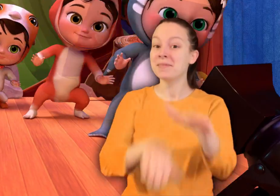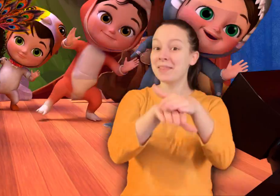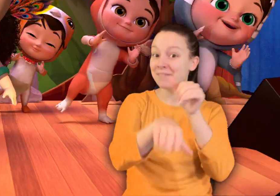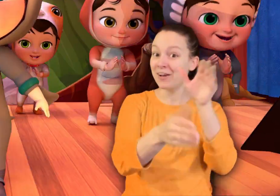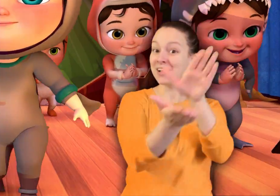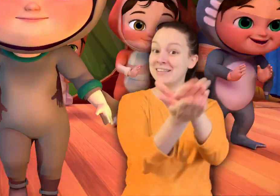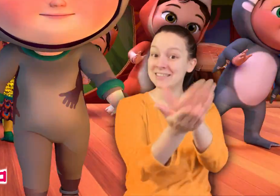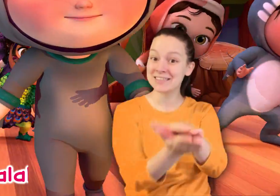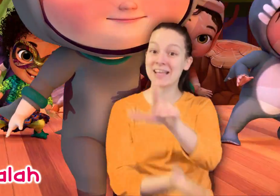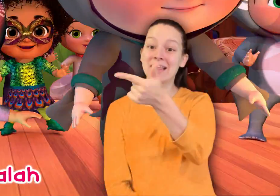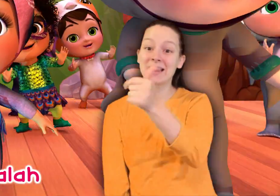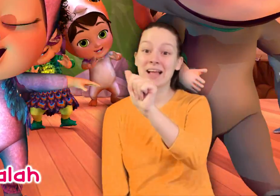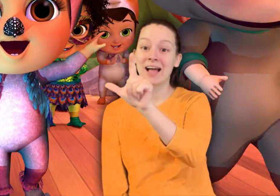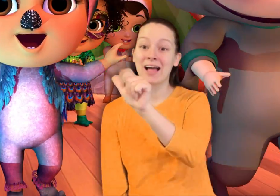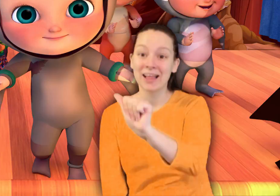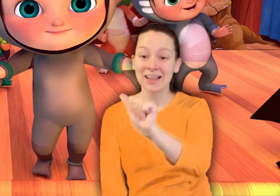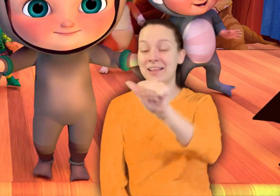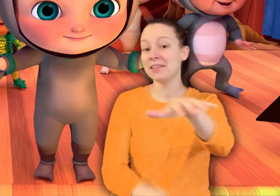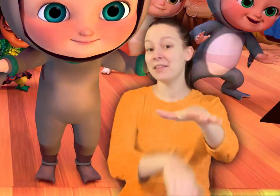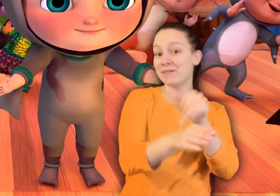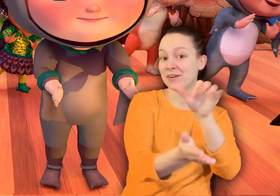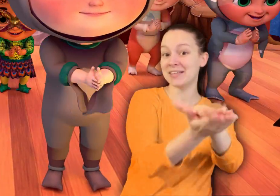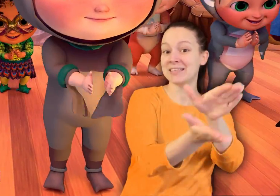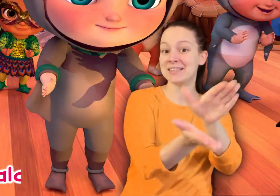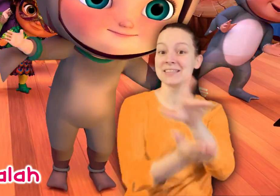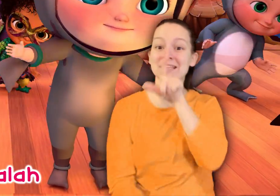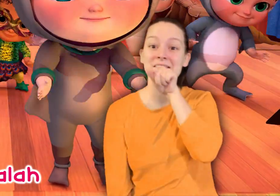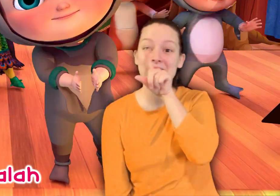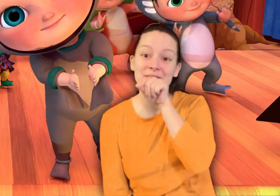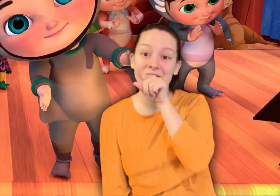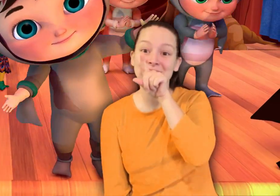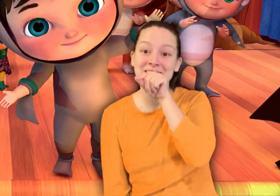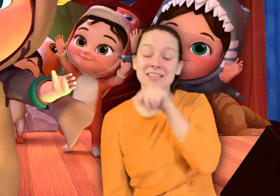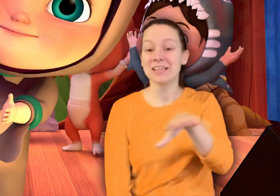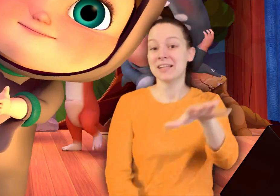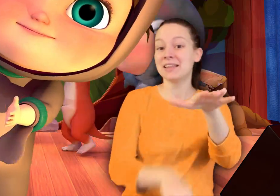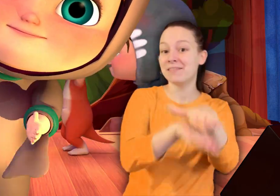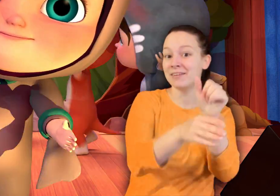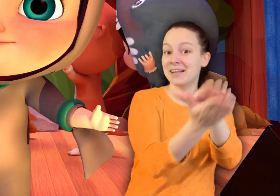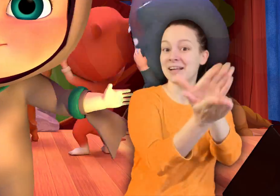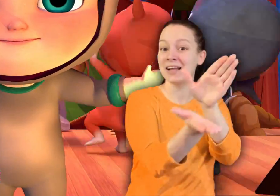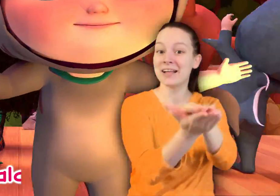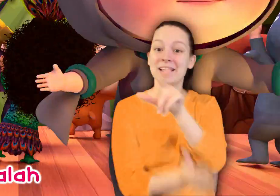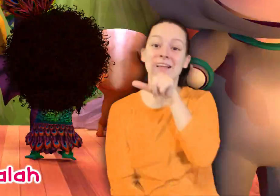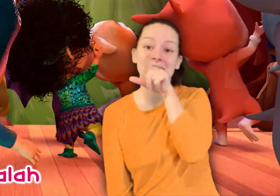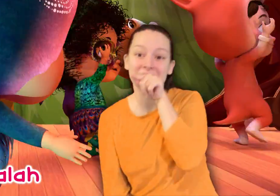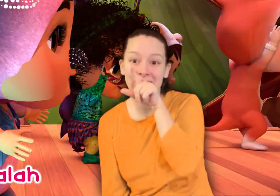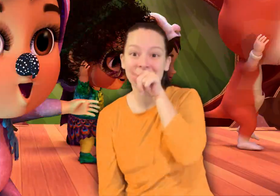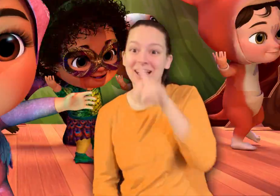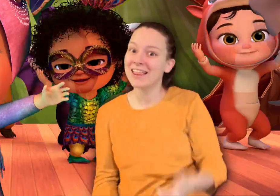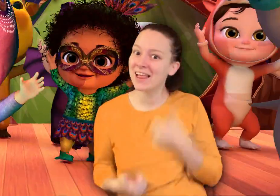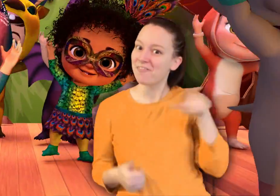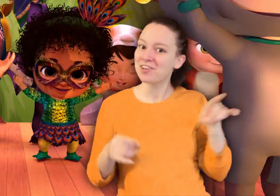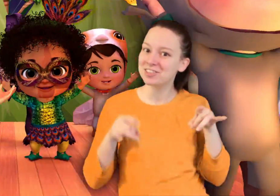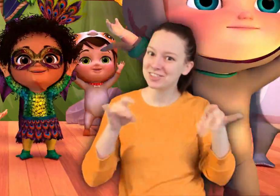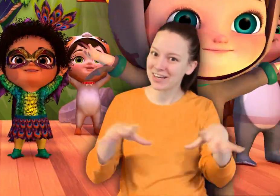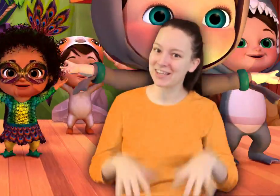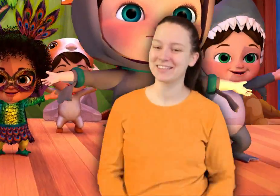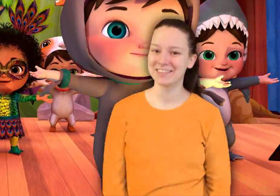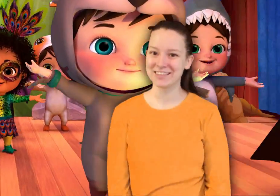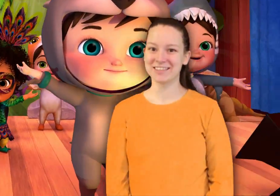the firsty land the gala the FY land the gala the firsty land the gala live